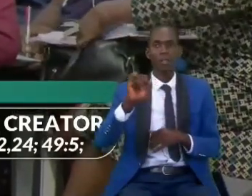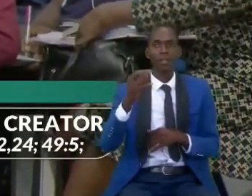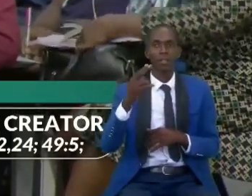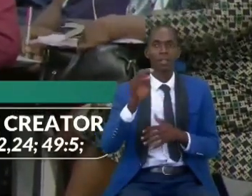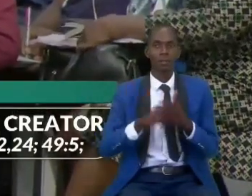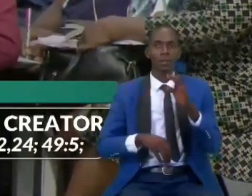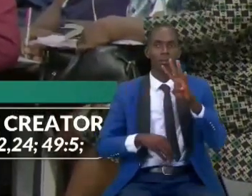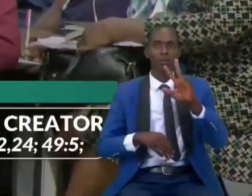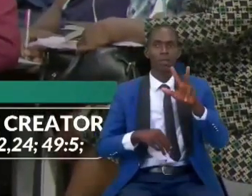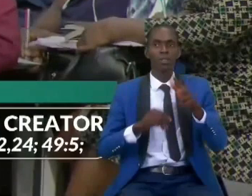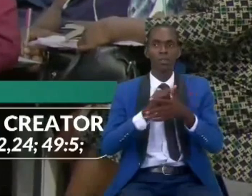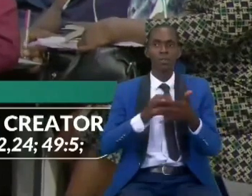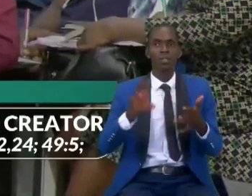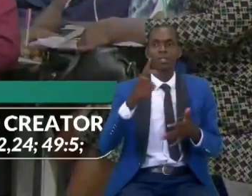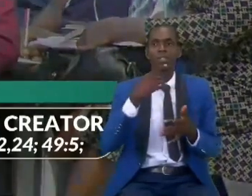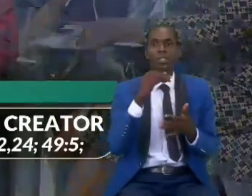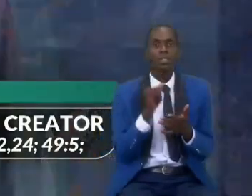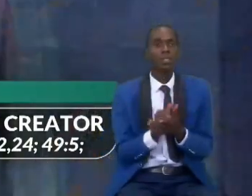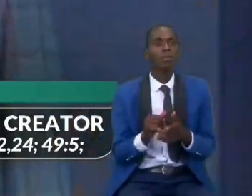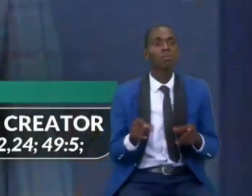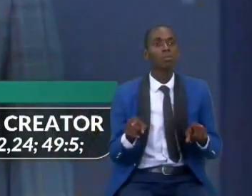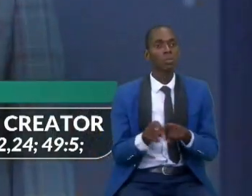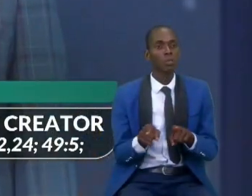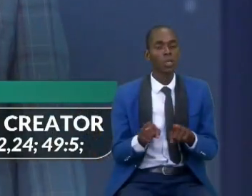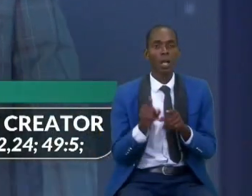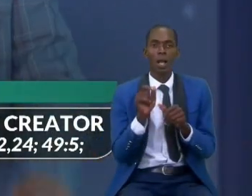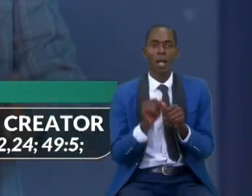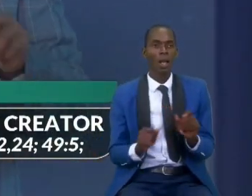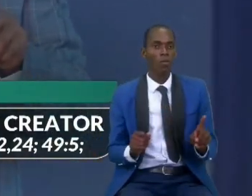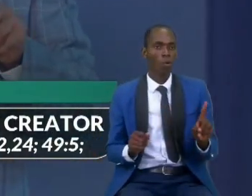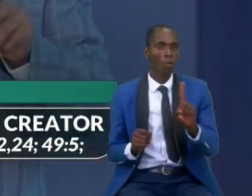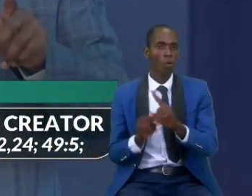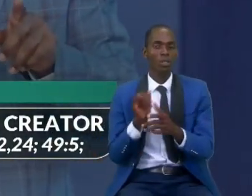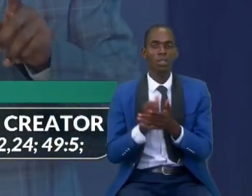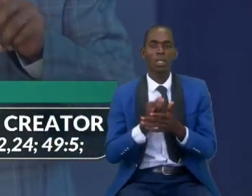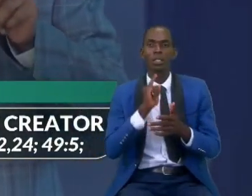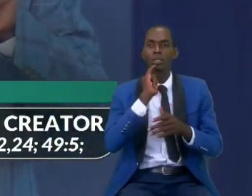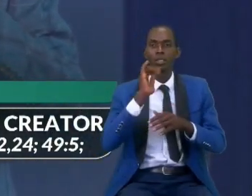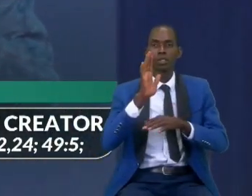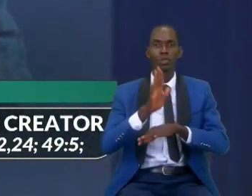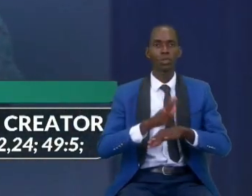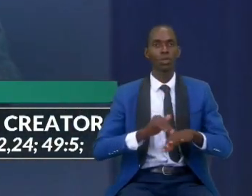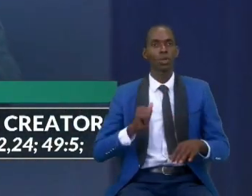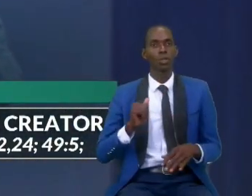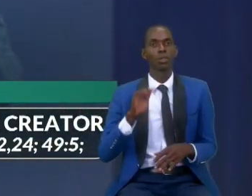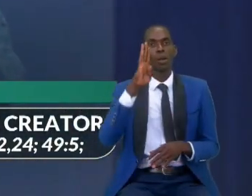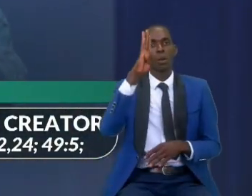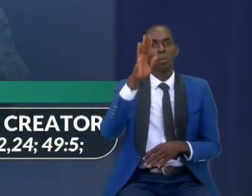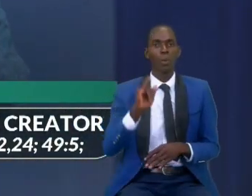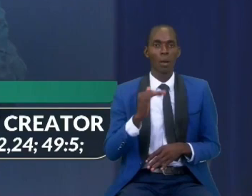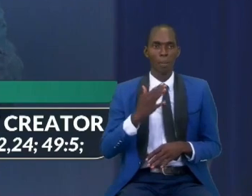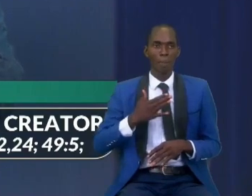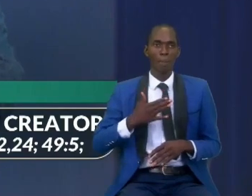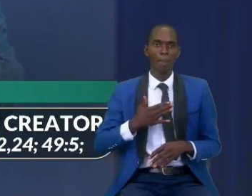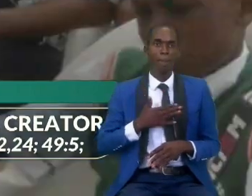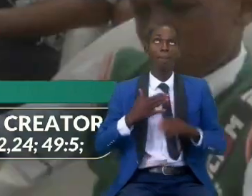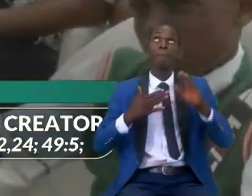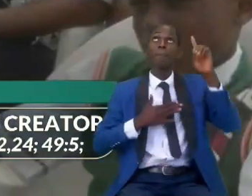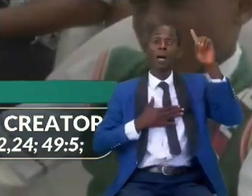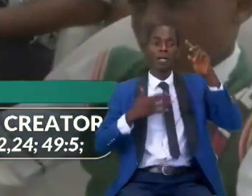everyone that is called by my name, for I have created